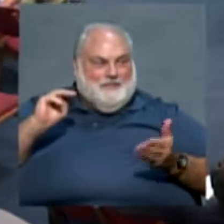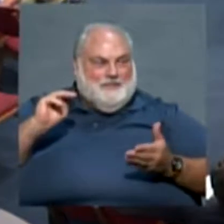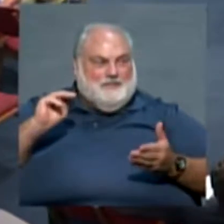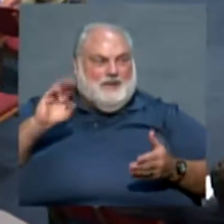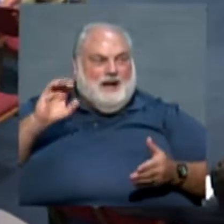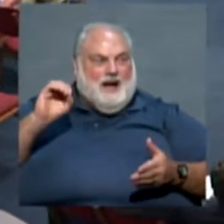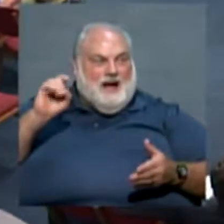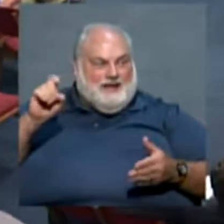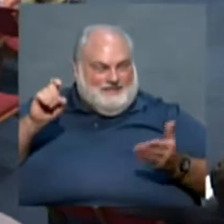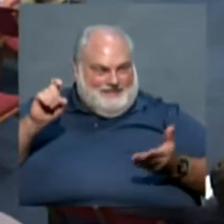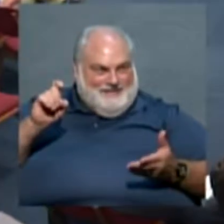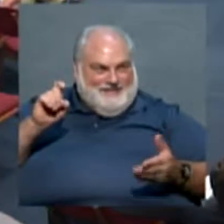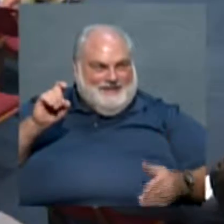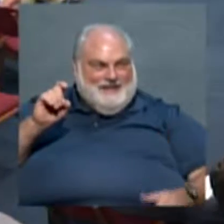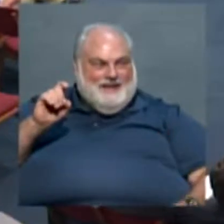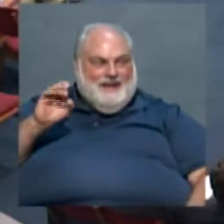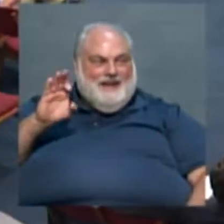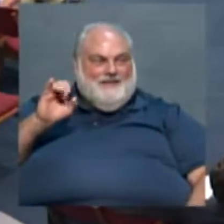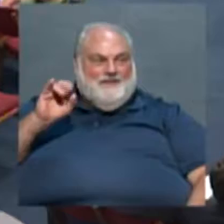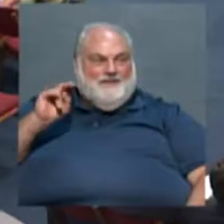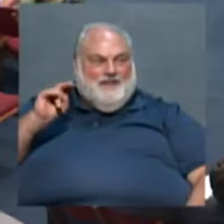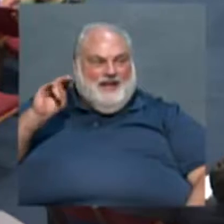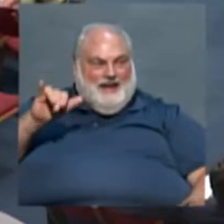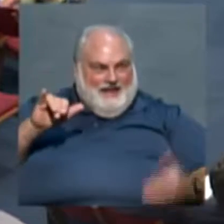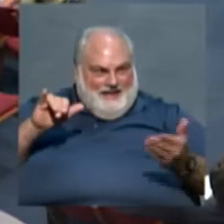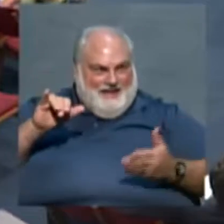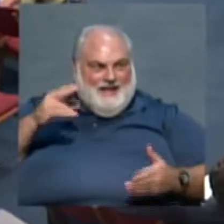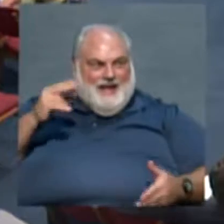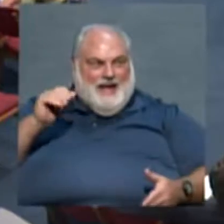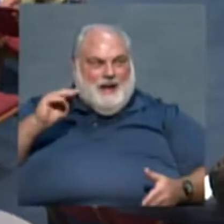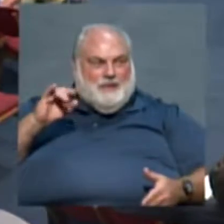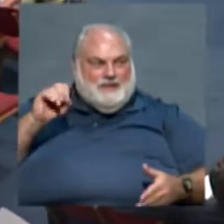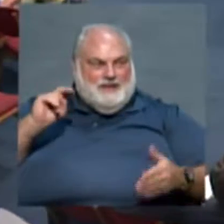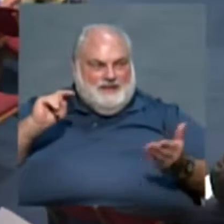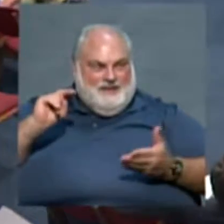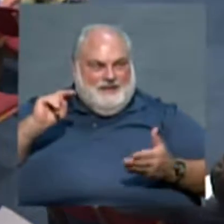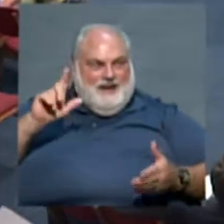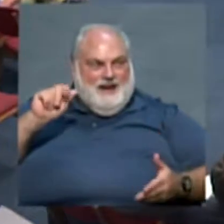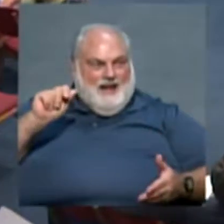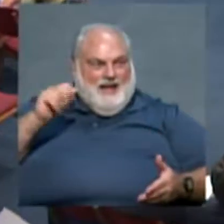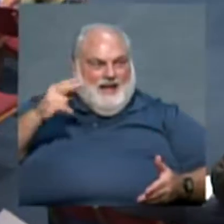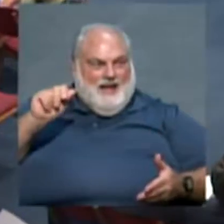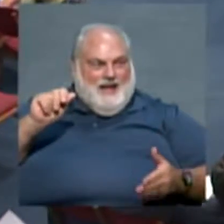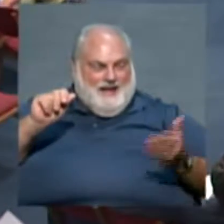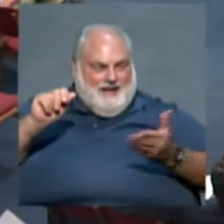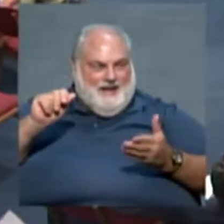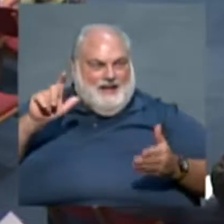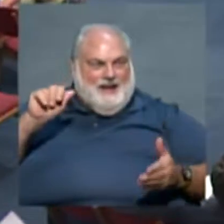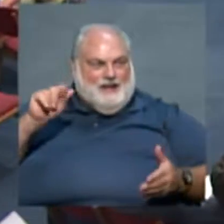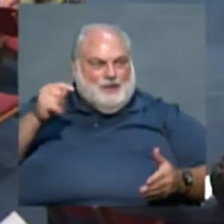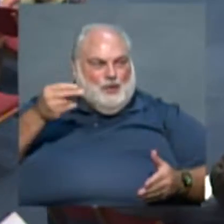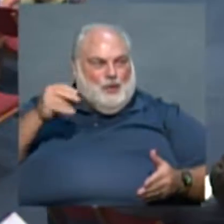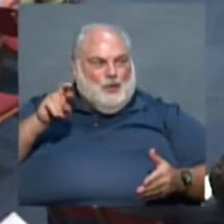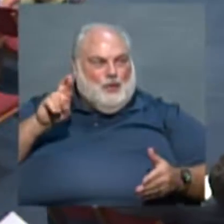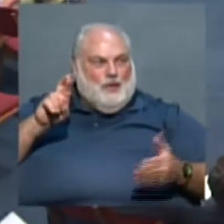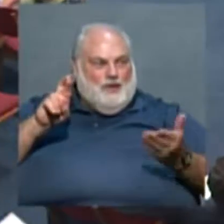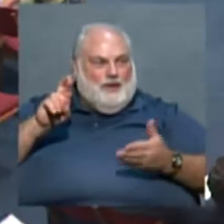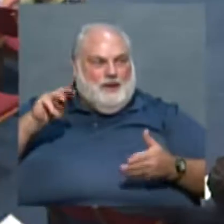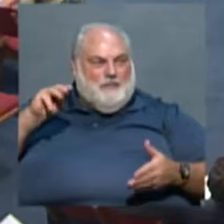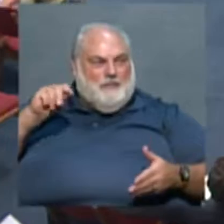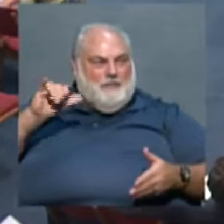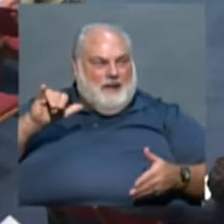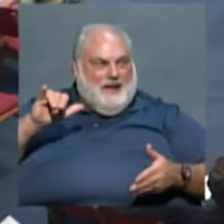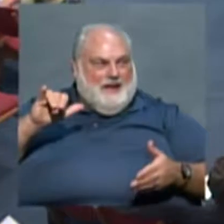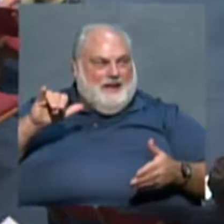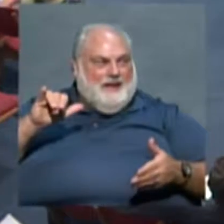Commissioner Cox, Here. Commissioner Finney, Commissioner Hamilton, Commissioner Leahy, Commissioner Latour, Here. and Commissioner May.